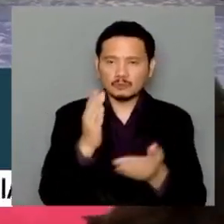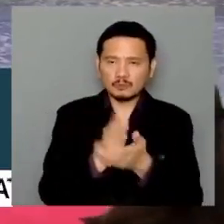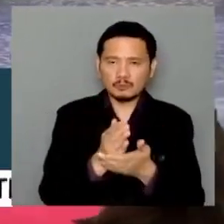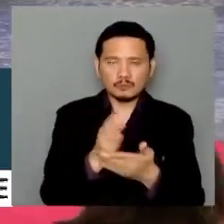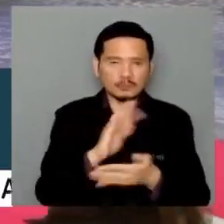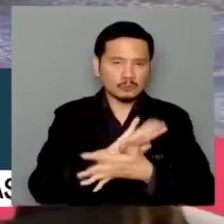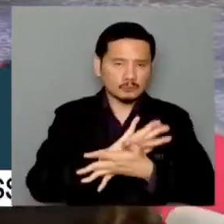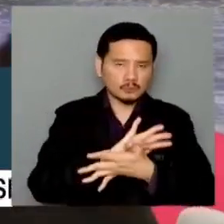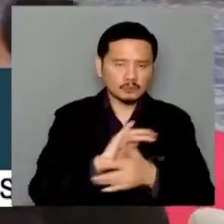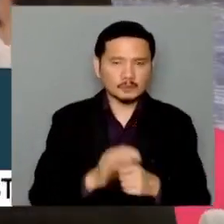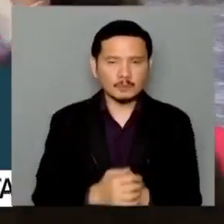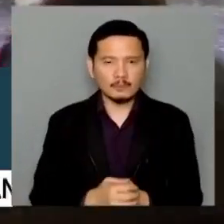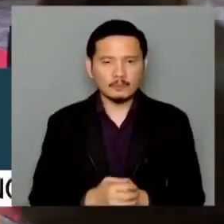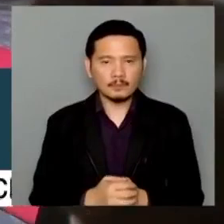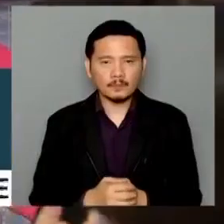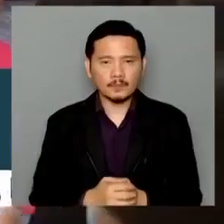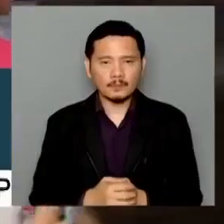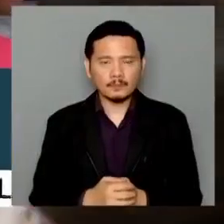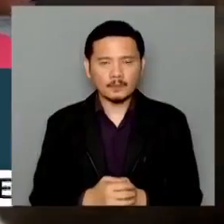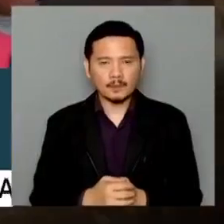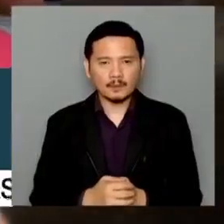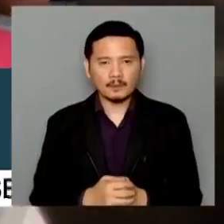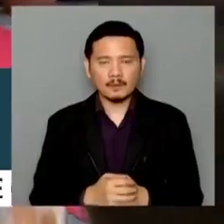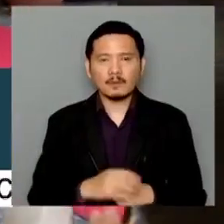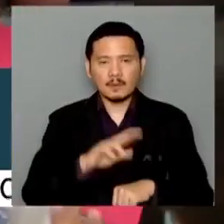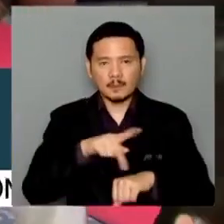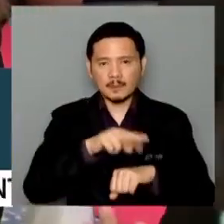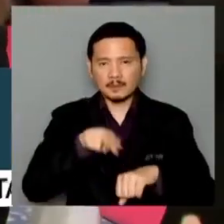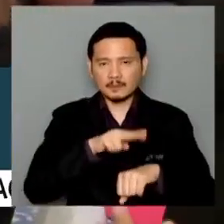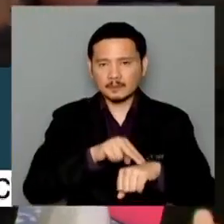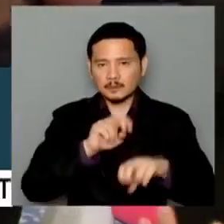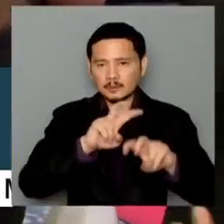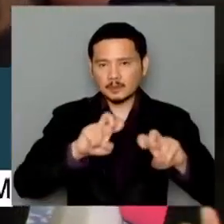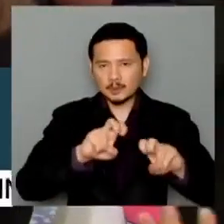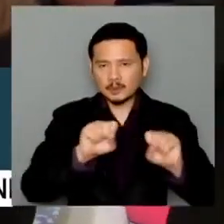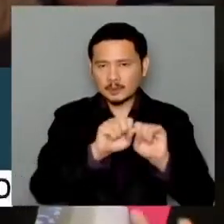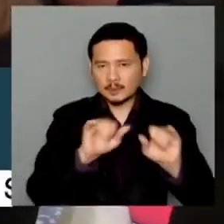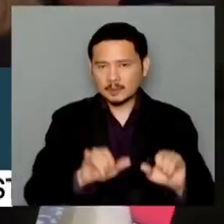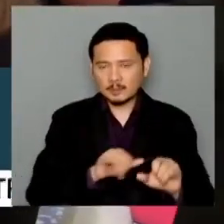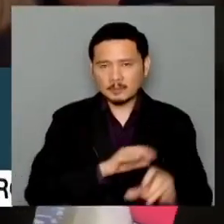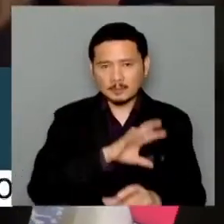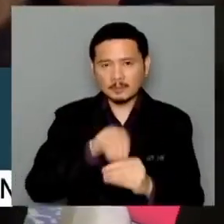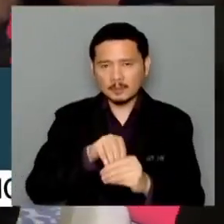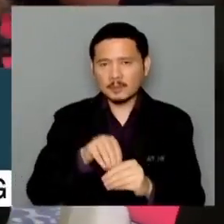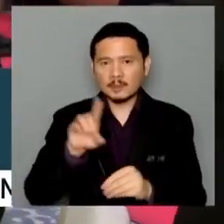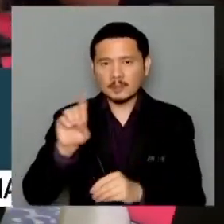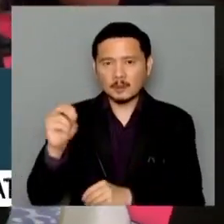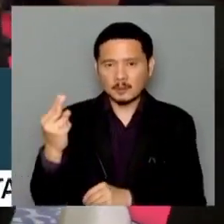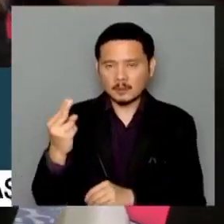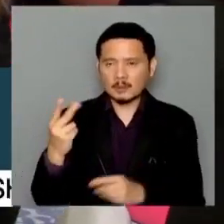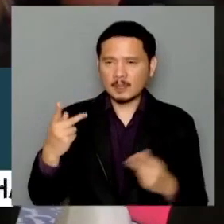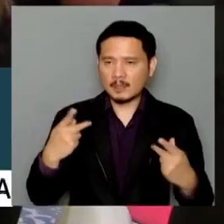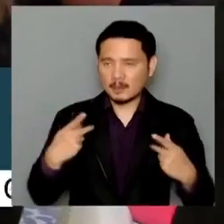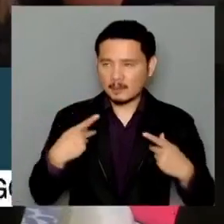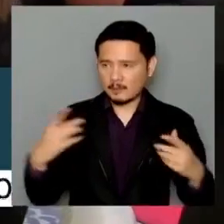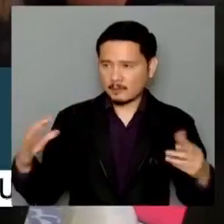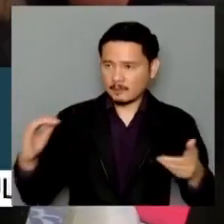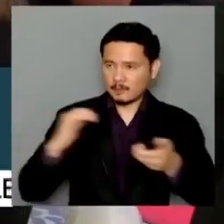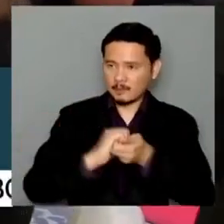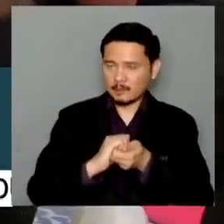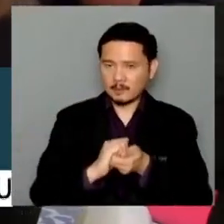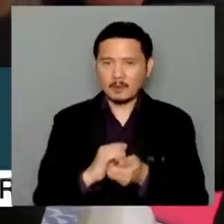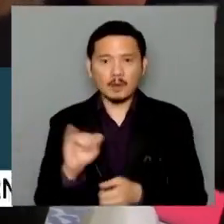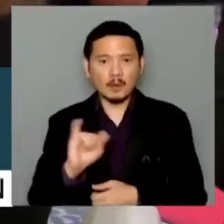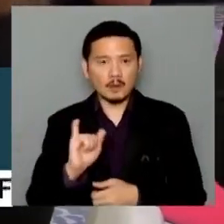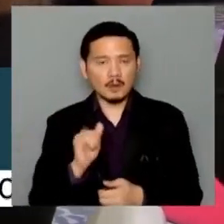was because the Philippine National Health Research System led the country's participation to the WHO Solidarity Trial. They were also instrumental